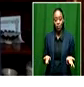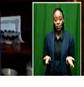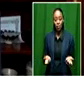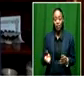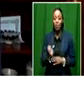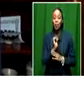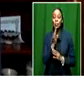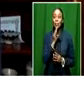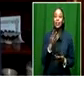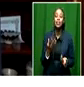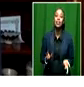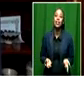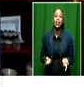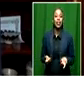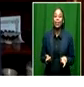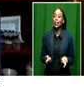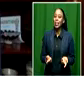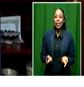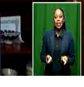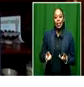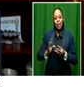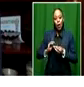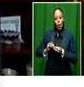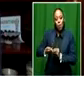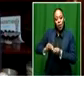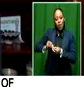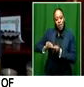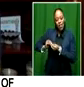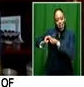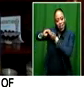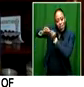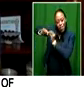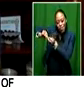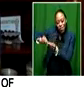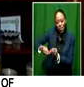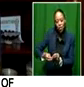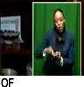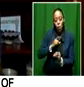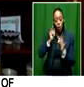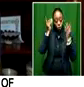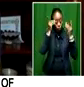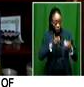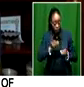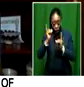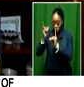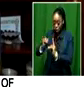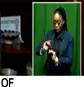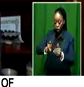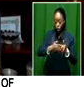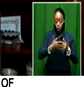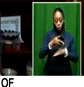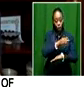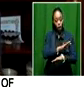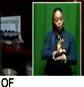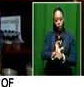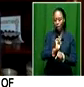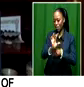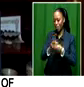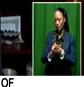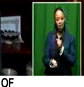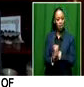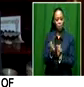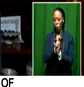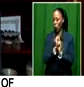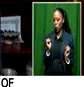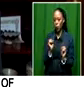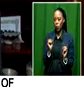way, there's sort of repair work, because when decisions are made to close colleges, there are many questions